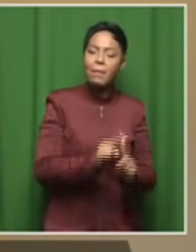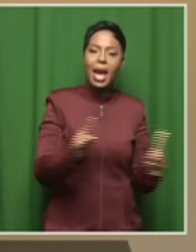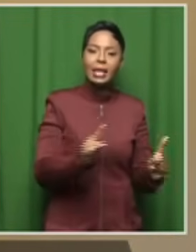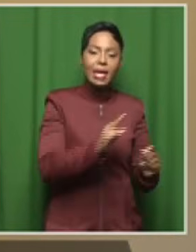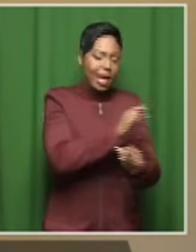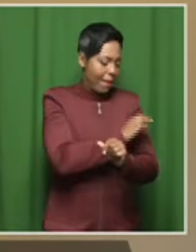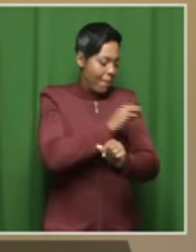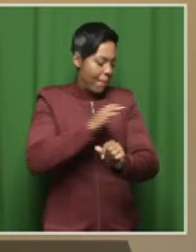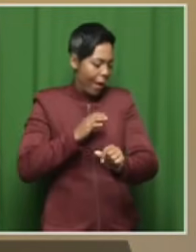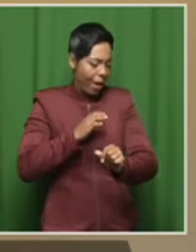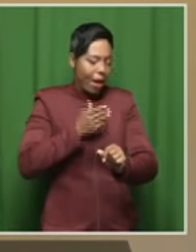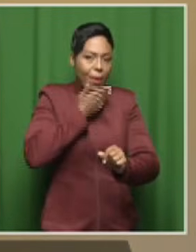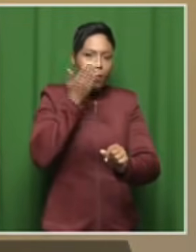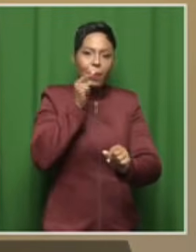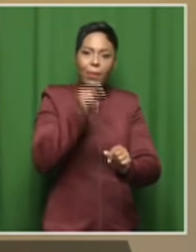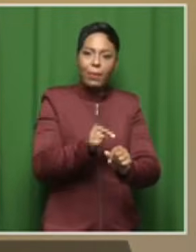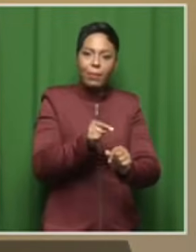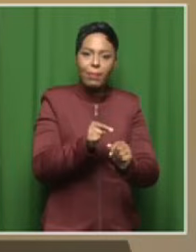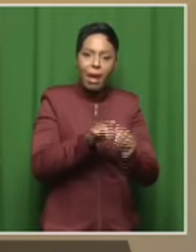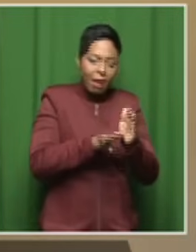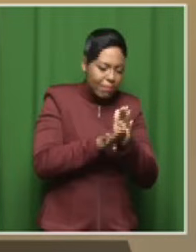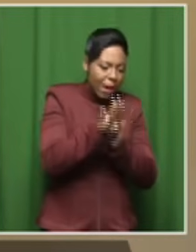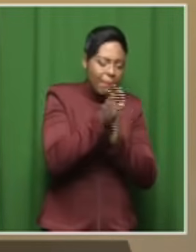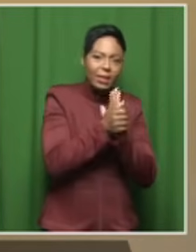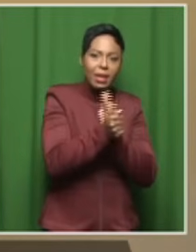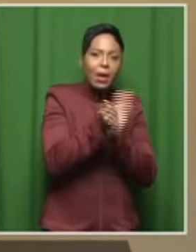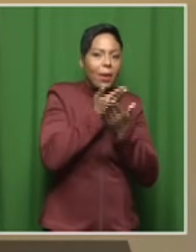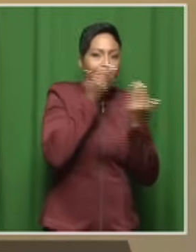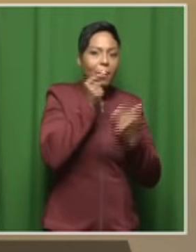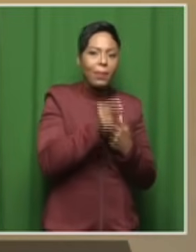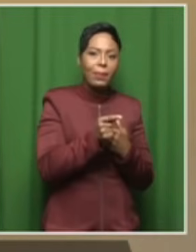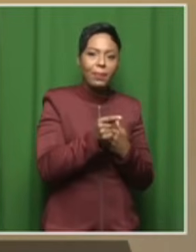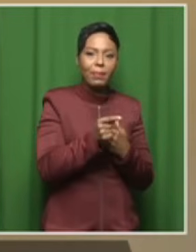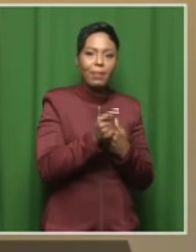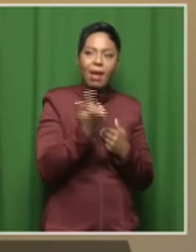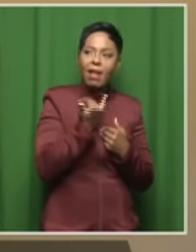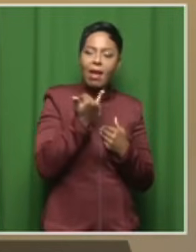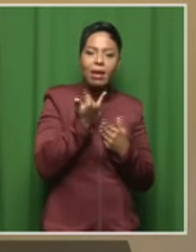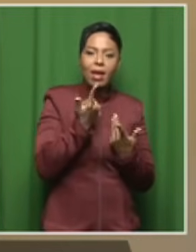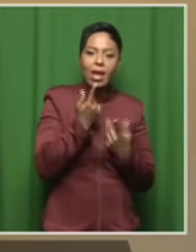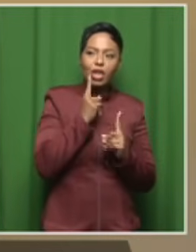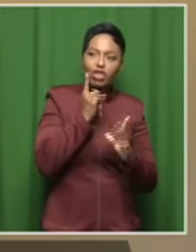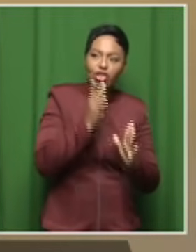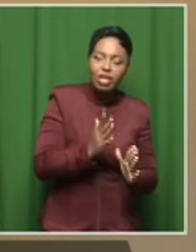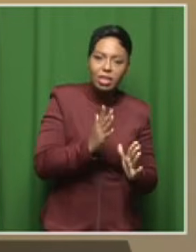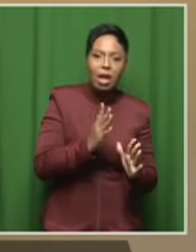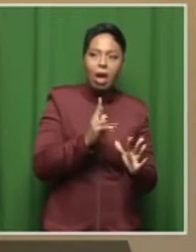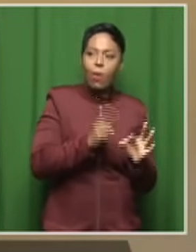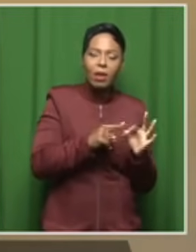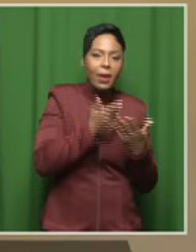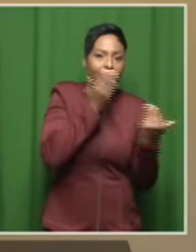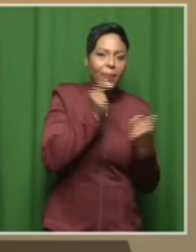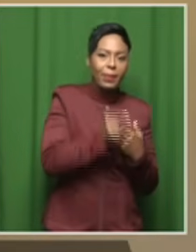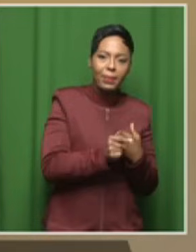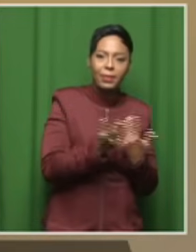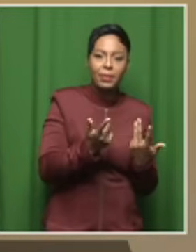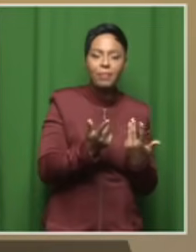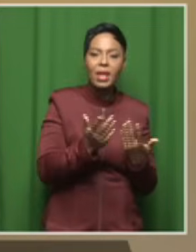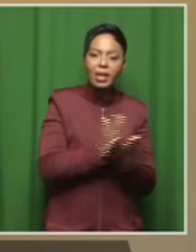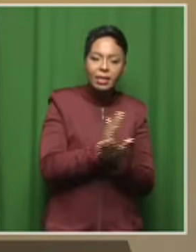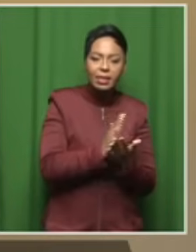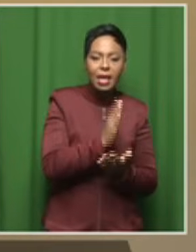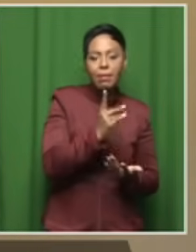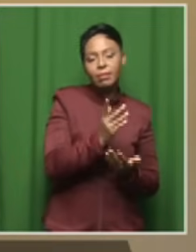to feel adequate in their role as educators in the all-important Thrive by 5, first 1,000 days,